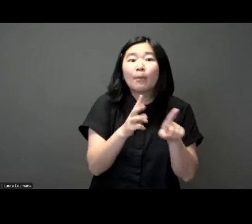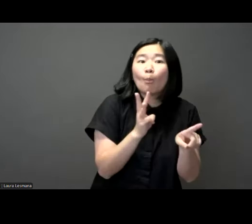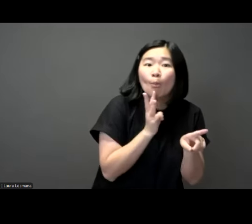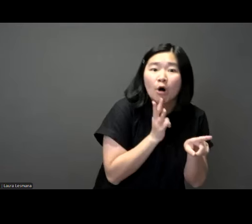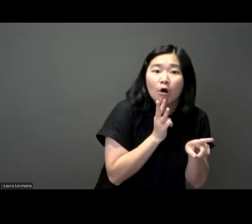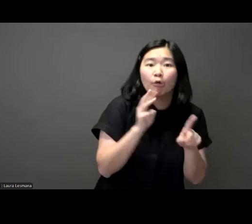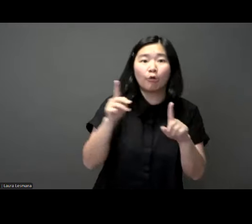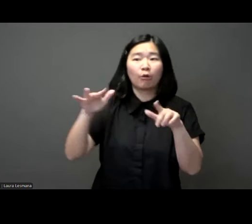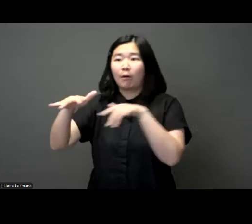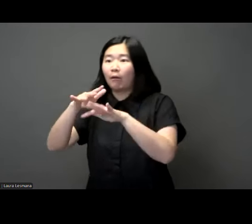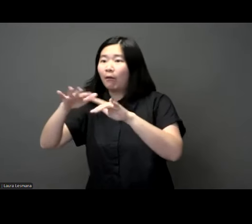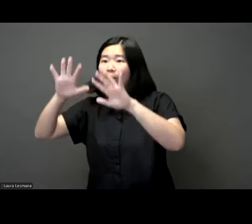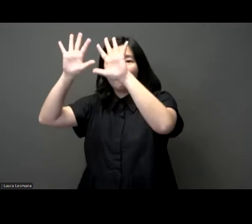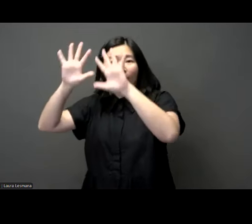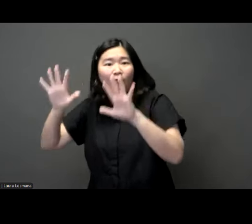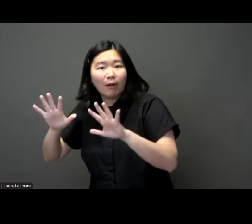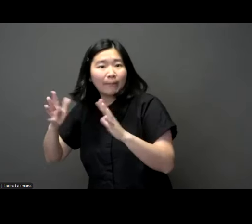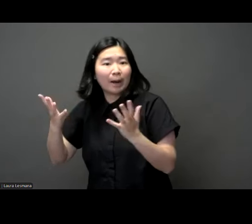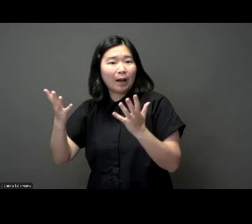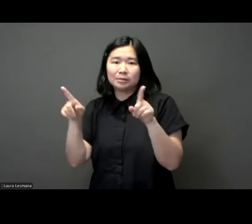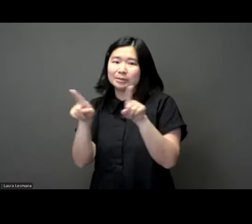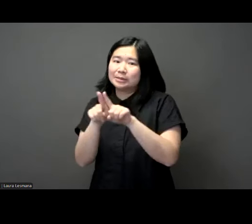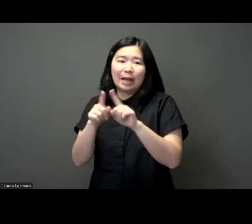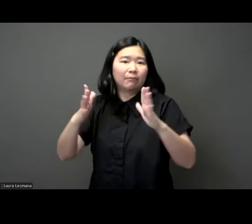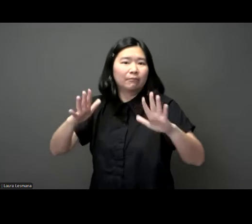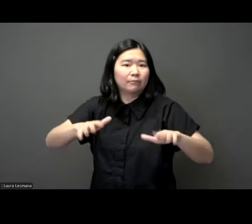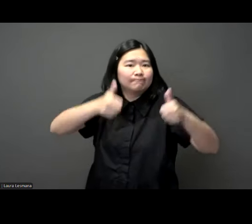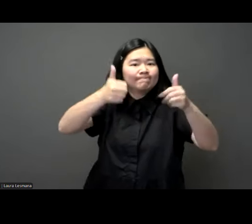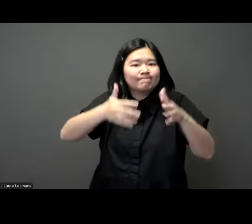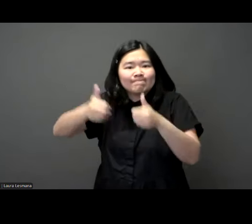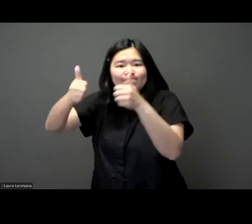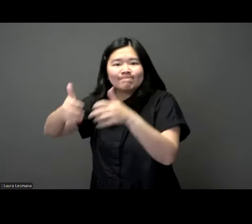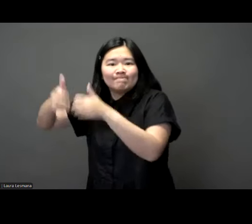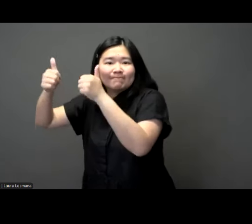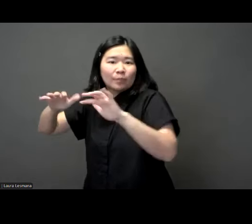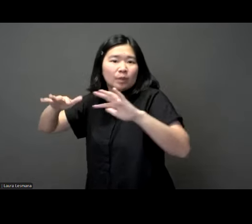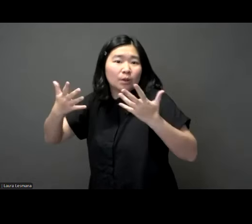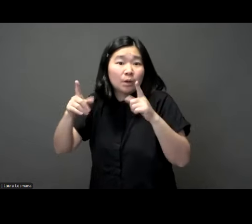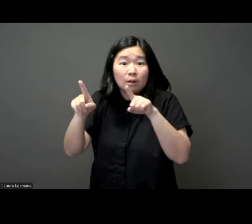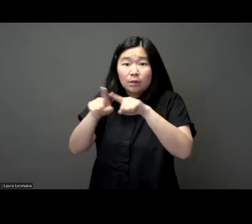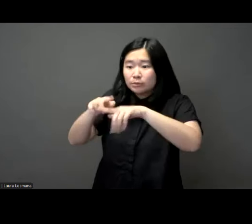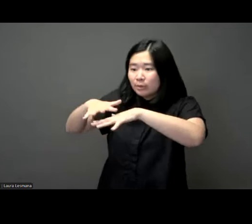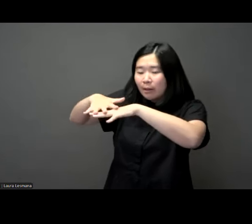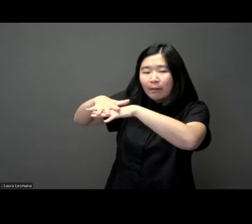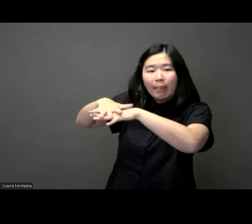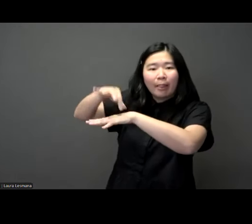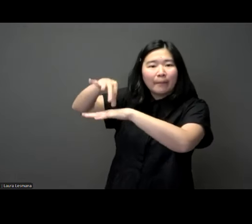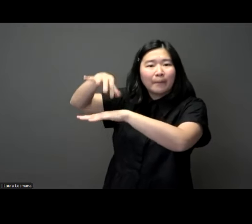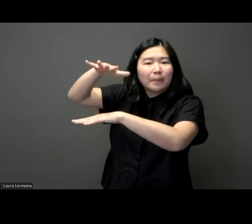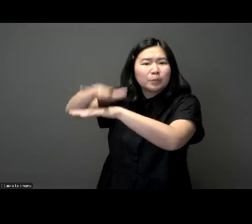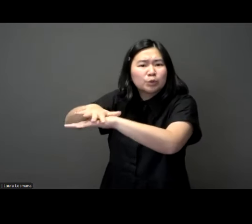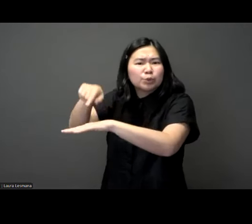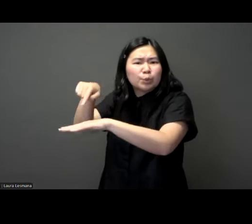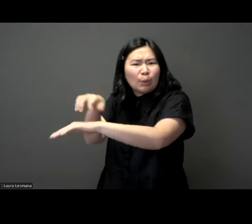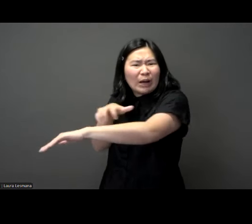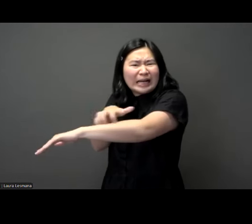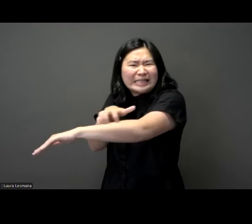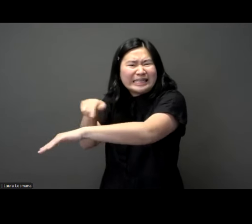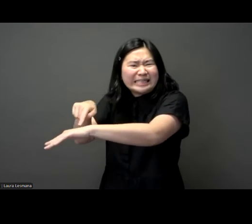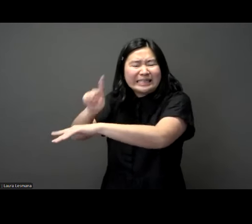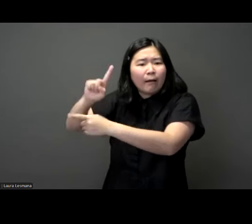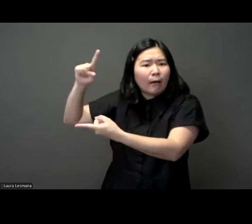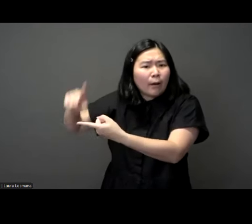example, by changing mosquito breeding patterns. And all those efforts together are vital for amplifying impact for achieving